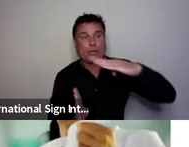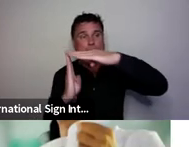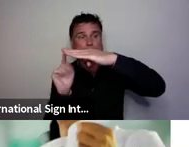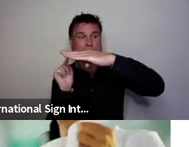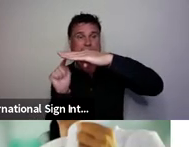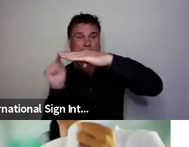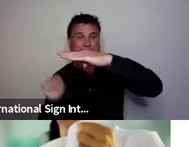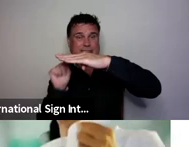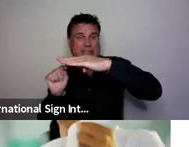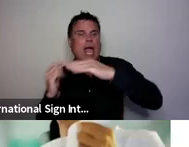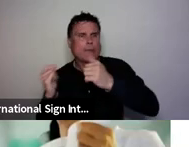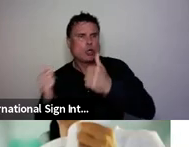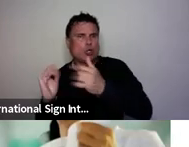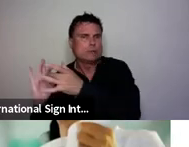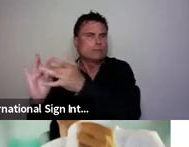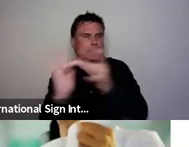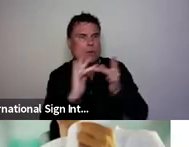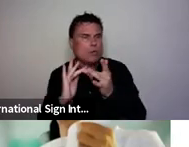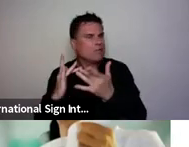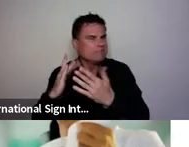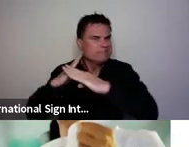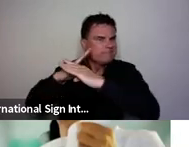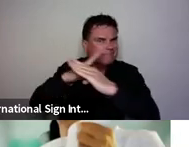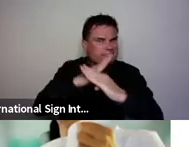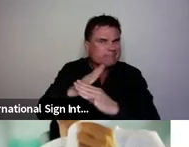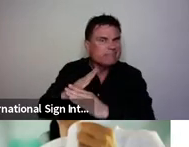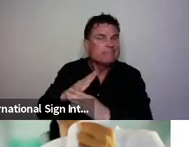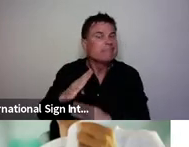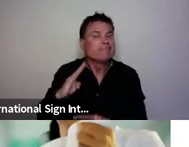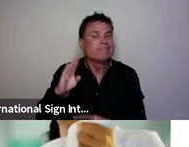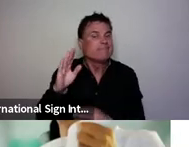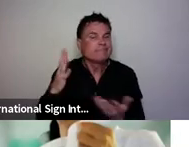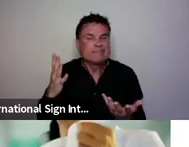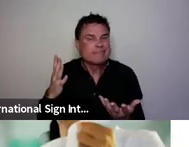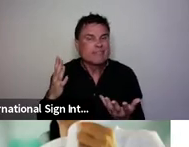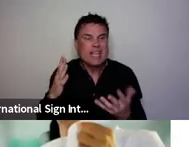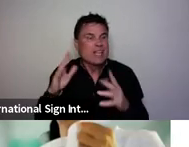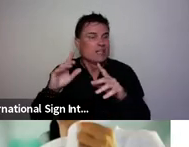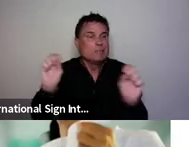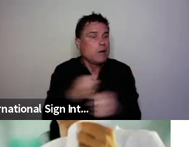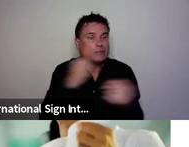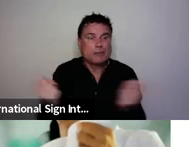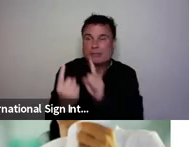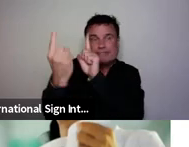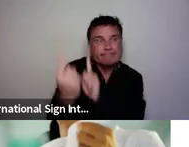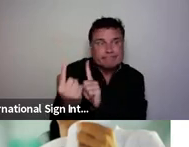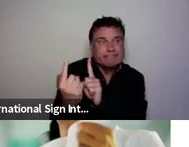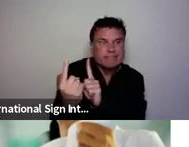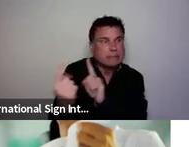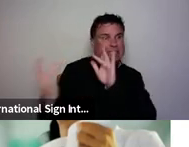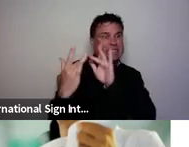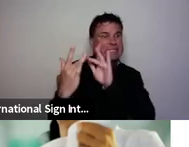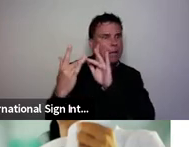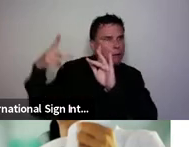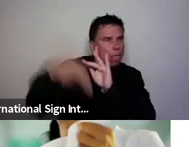of or significantly reduced face-to-face CSE. Online, you can also find many materials